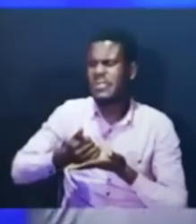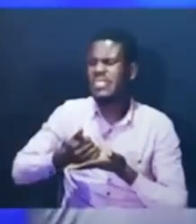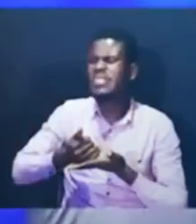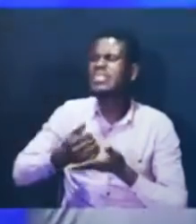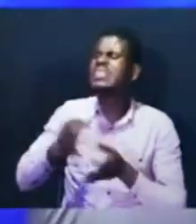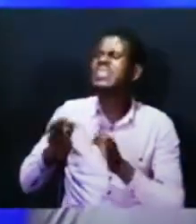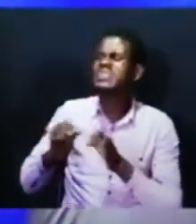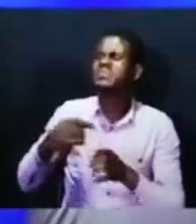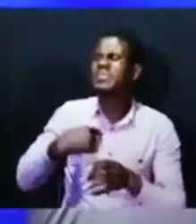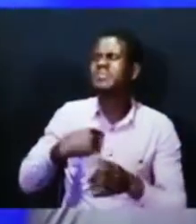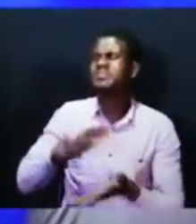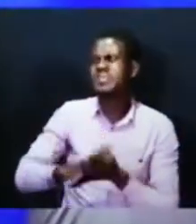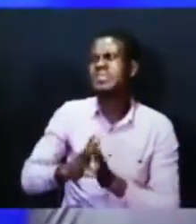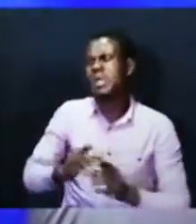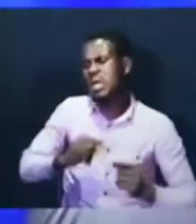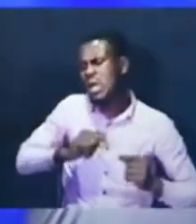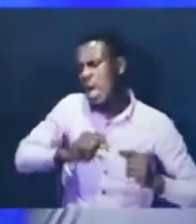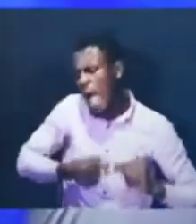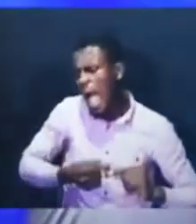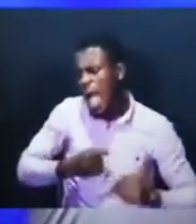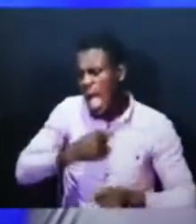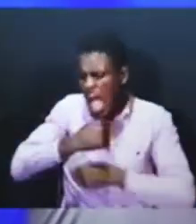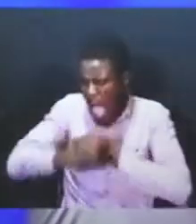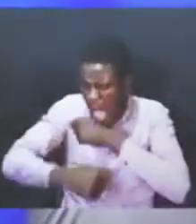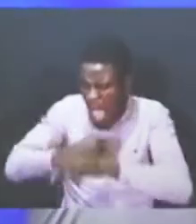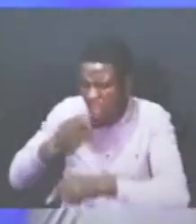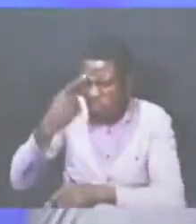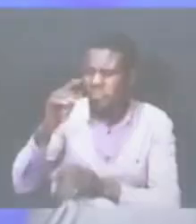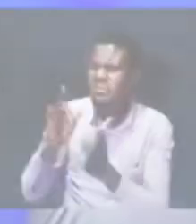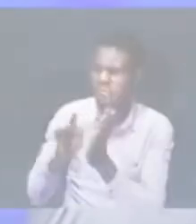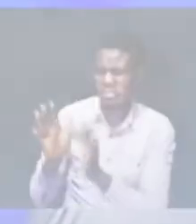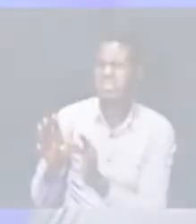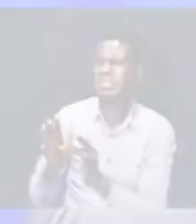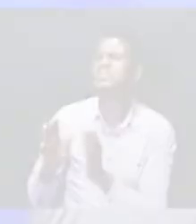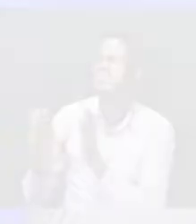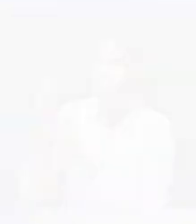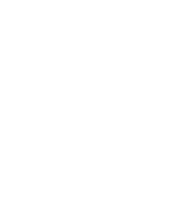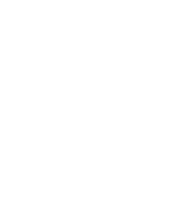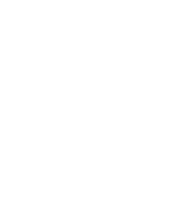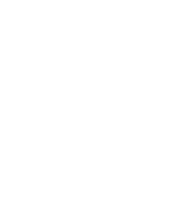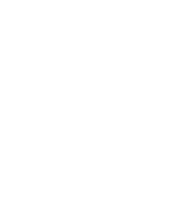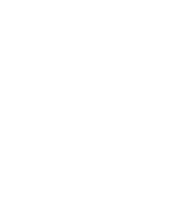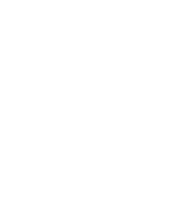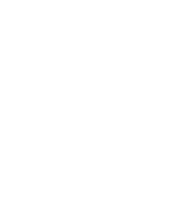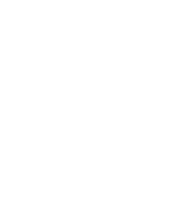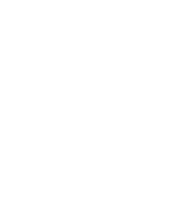Even if I have to be pained. Oh, my son.